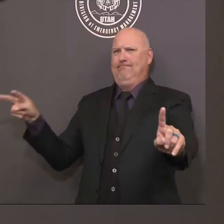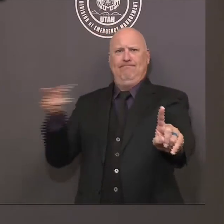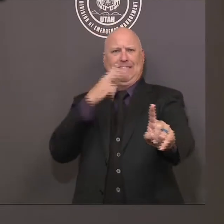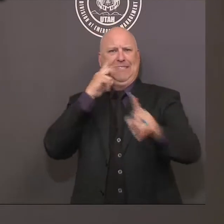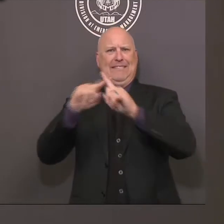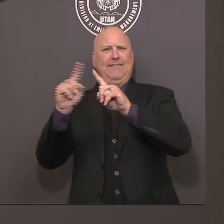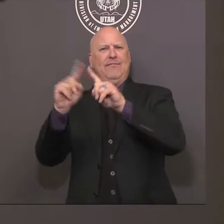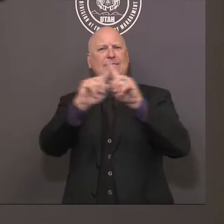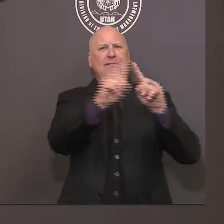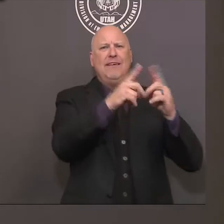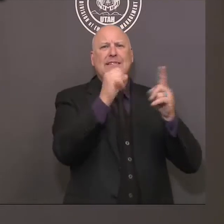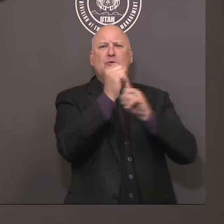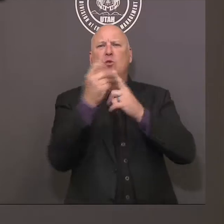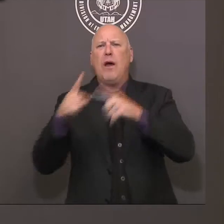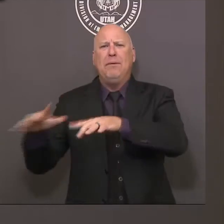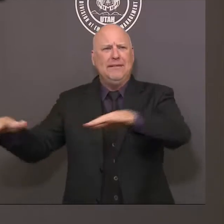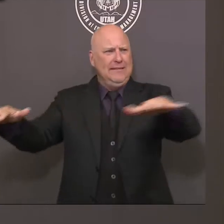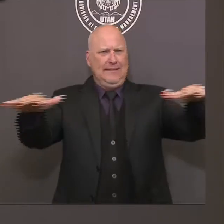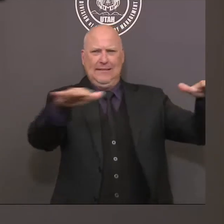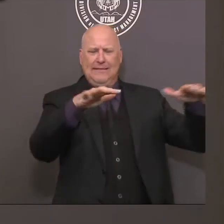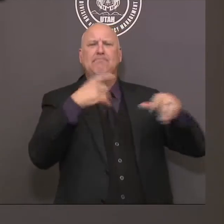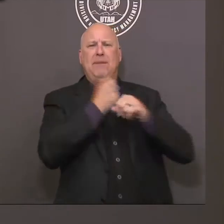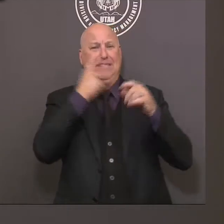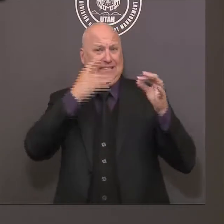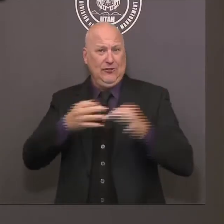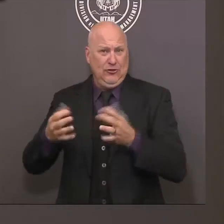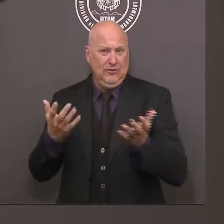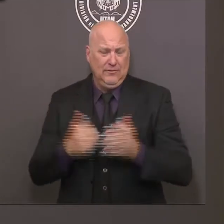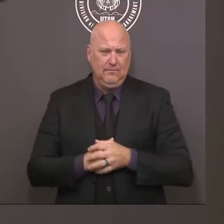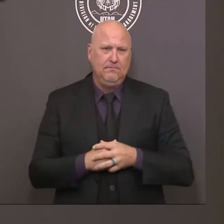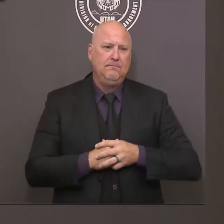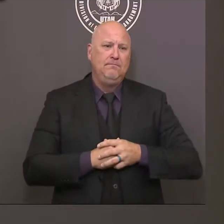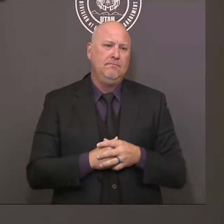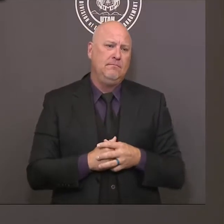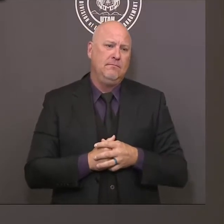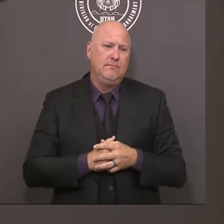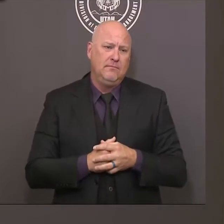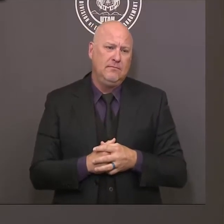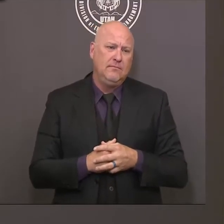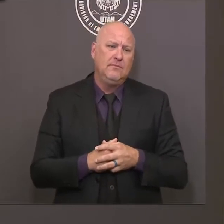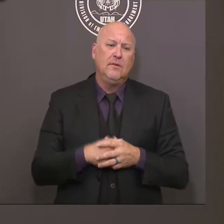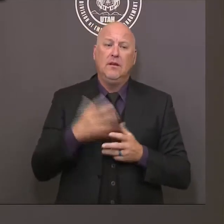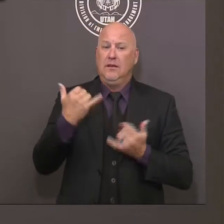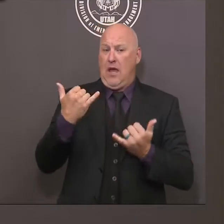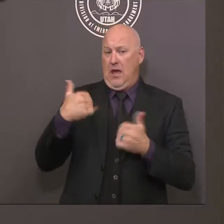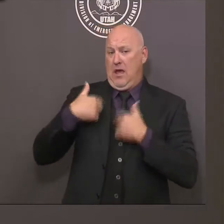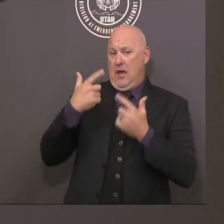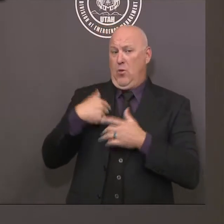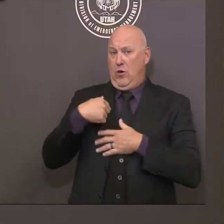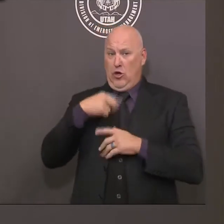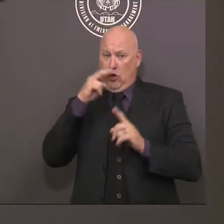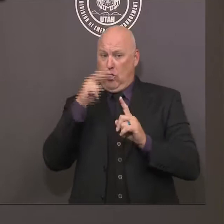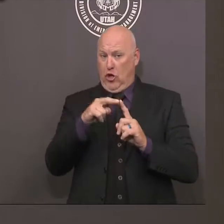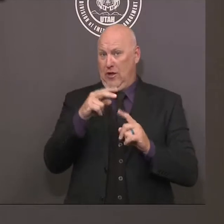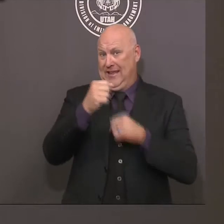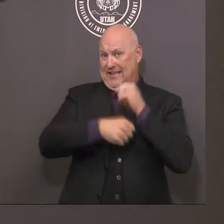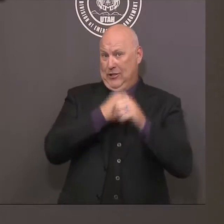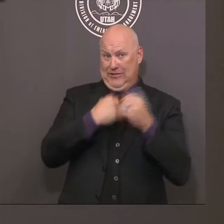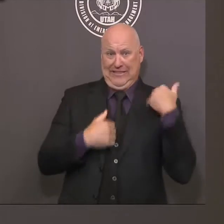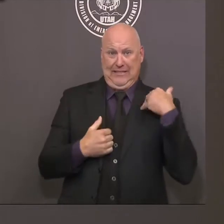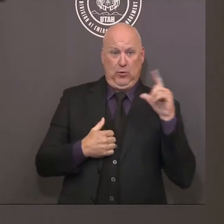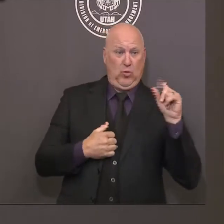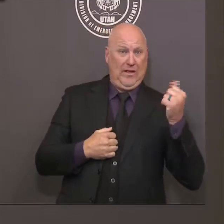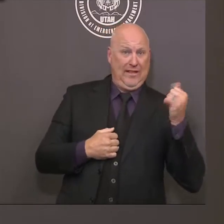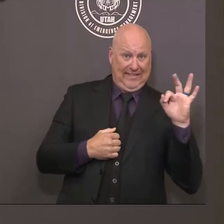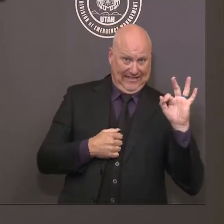2020. The increase in fatalities for those 2 months is 164 additional fatalities. During those 2 months,